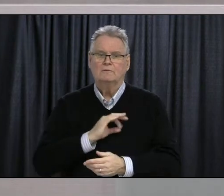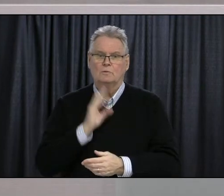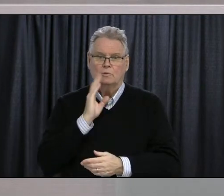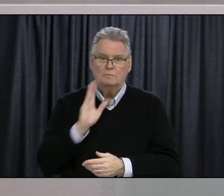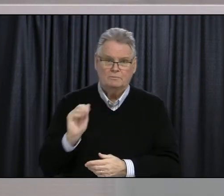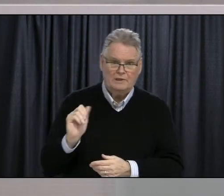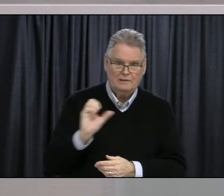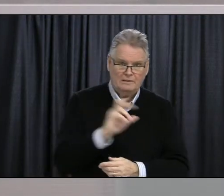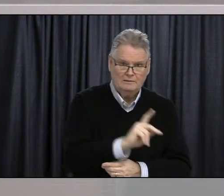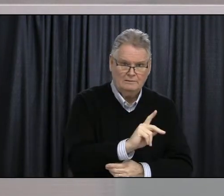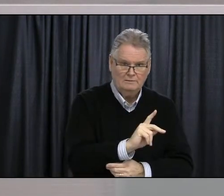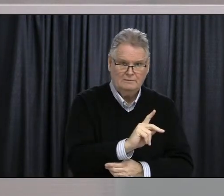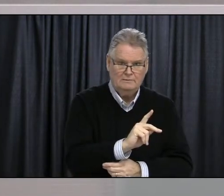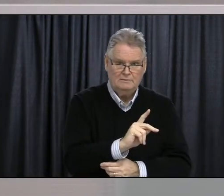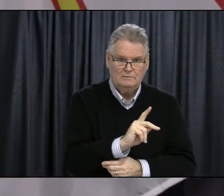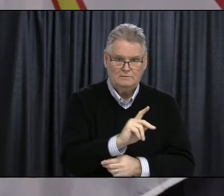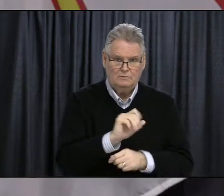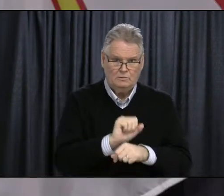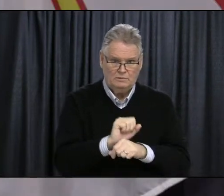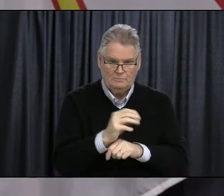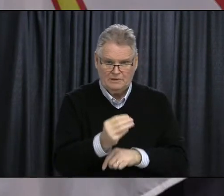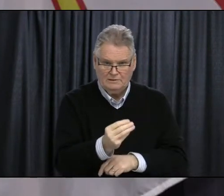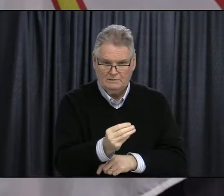to campus come Monday?